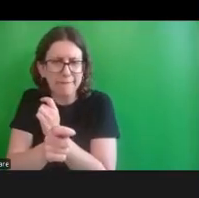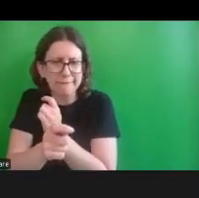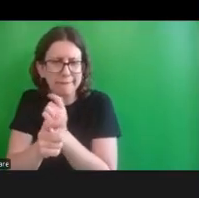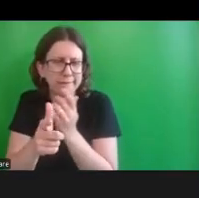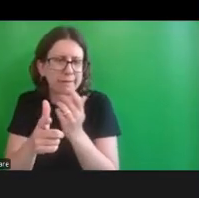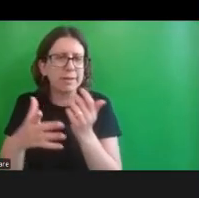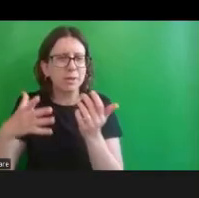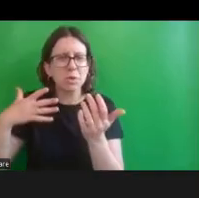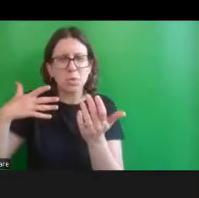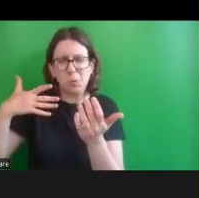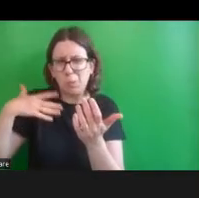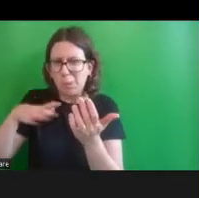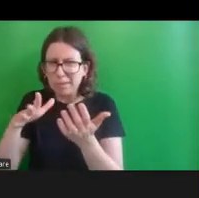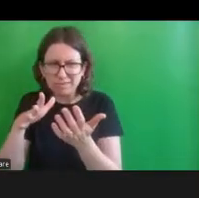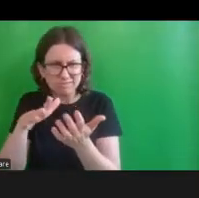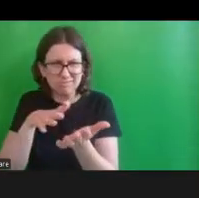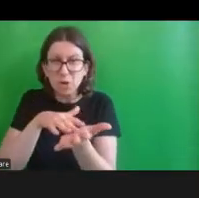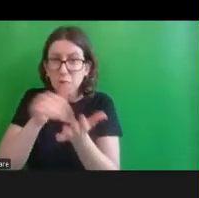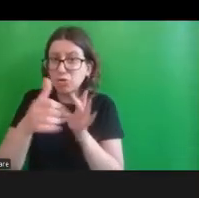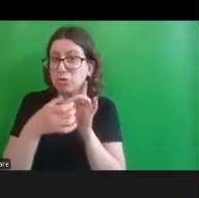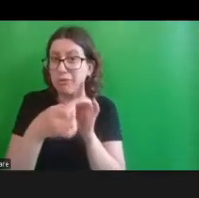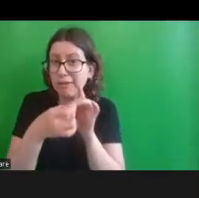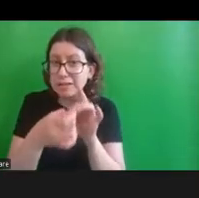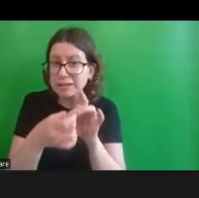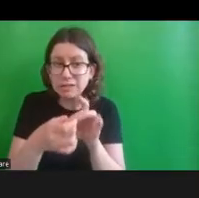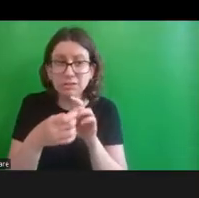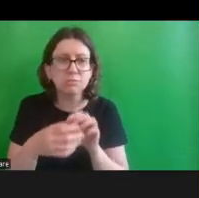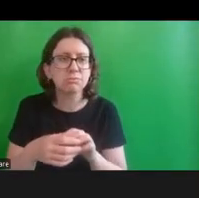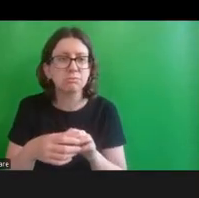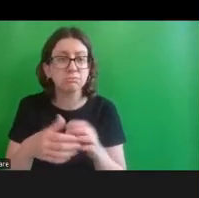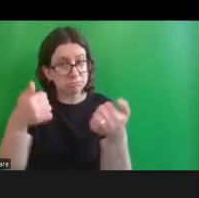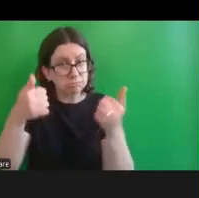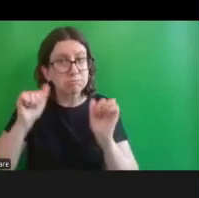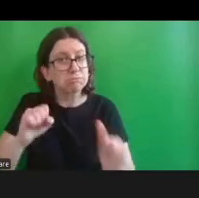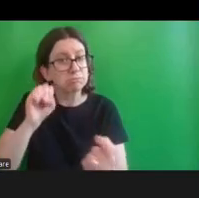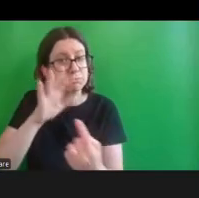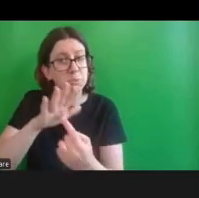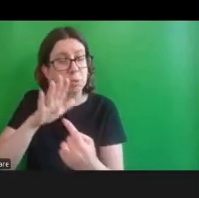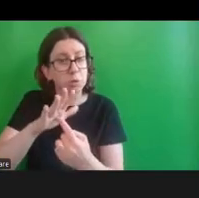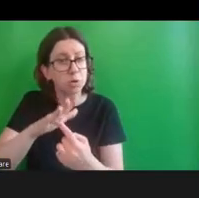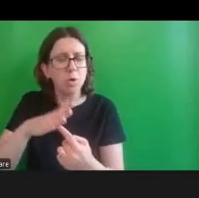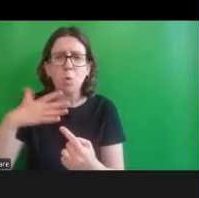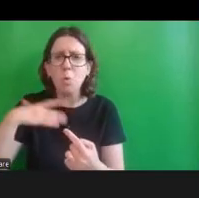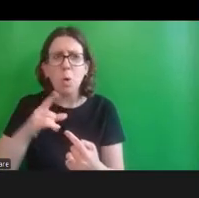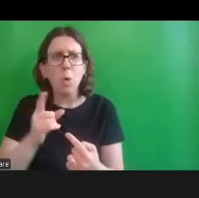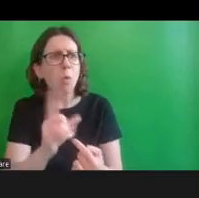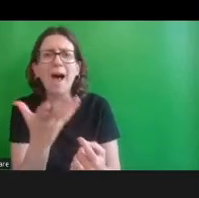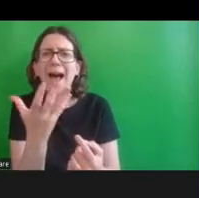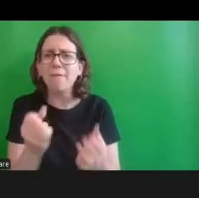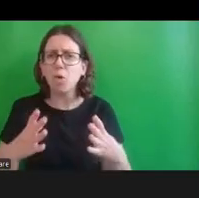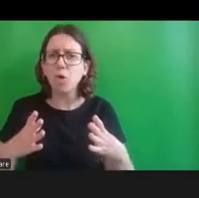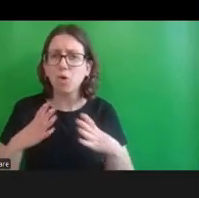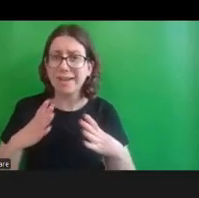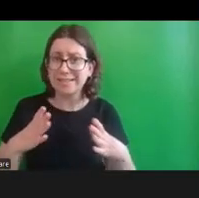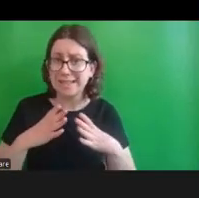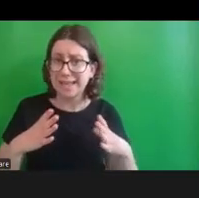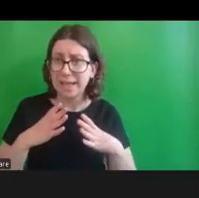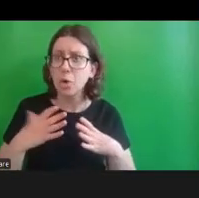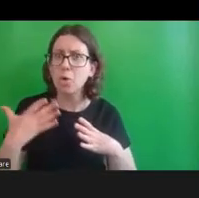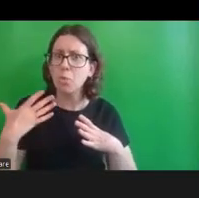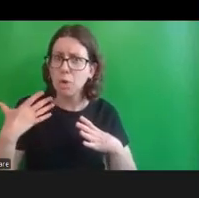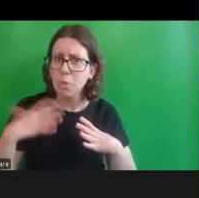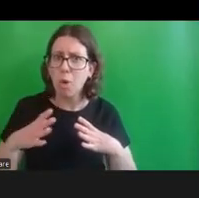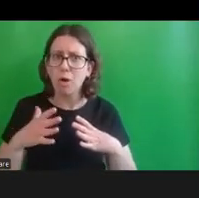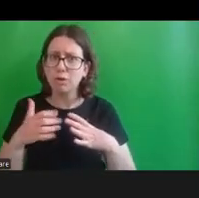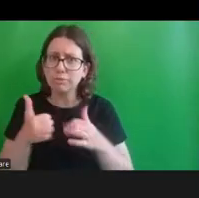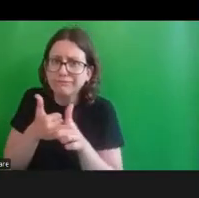culturally relevant way. Really importantly, we want to be amplifying existing programs. The National Year of Reading isn't about creating